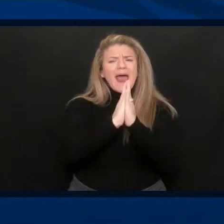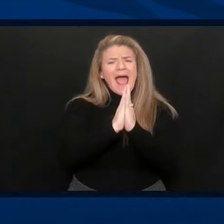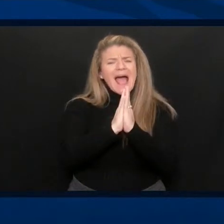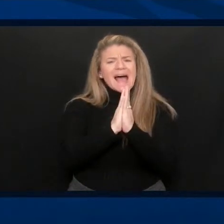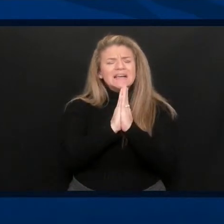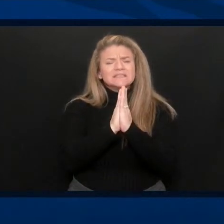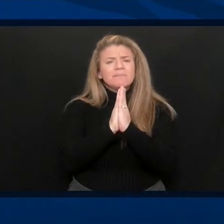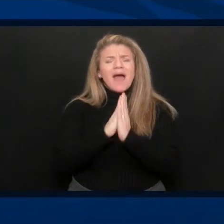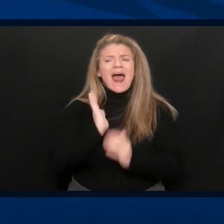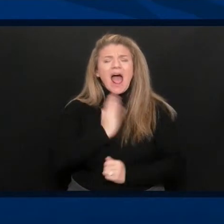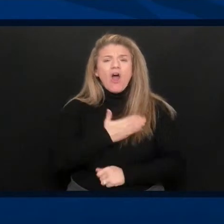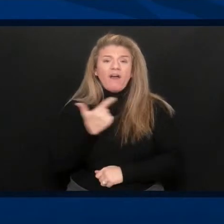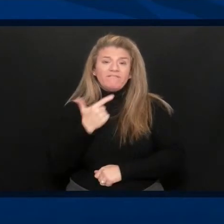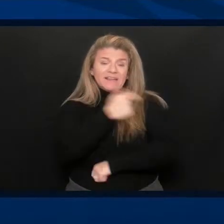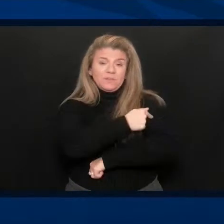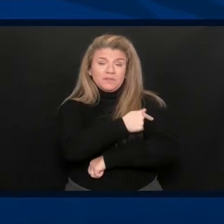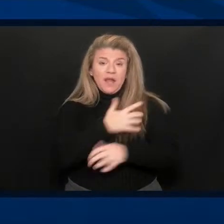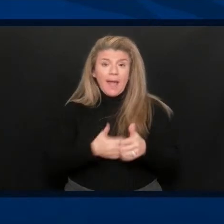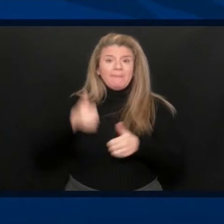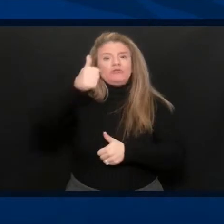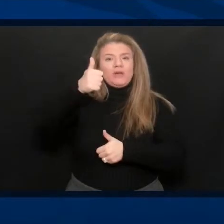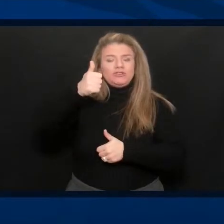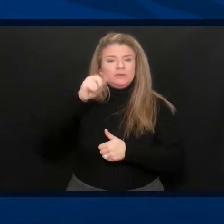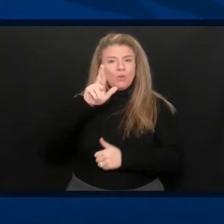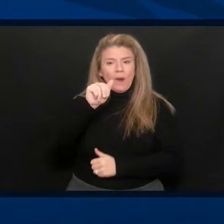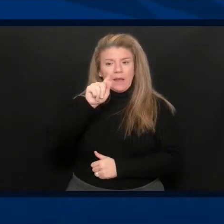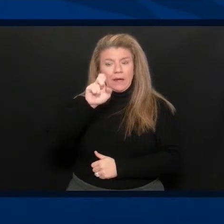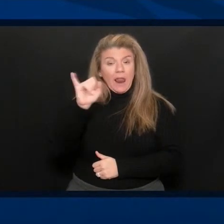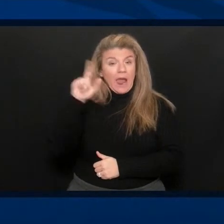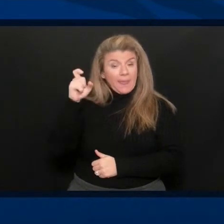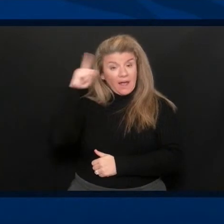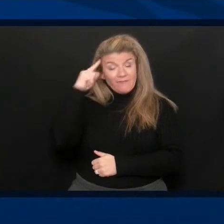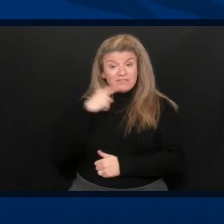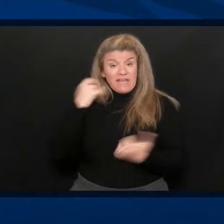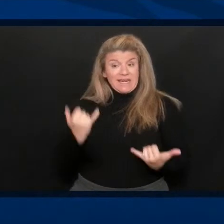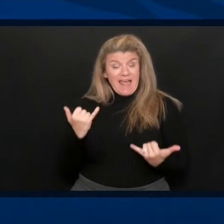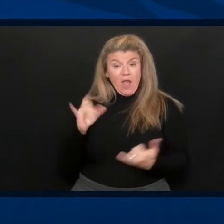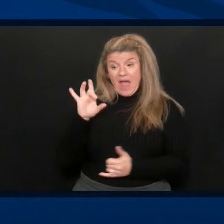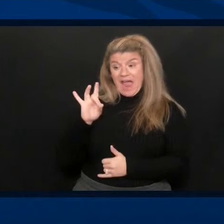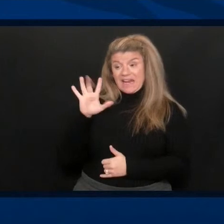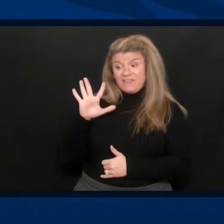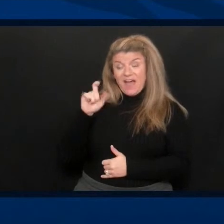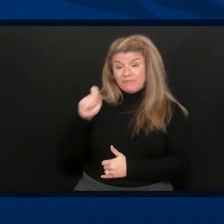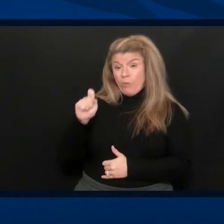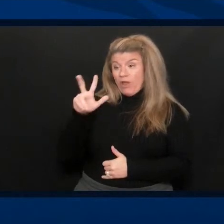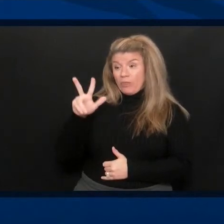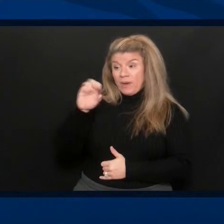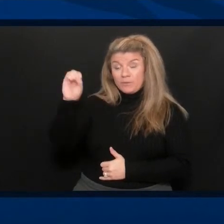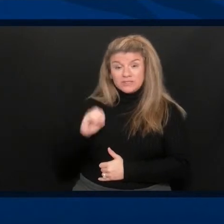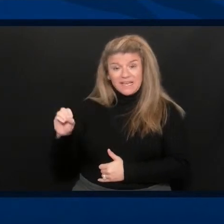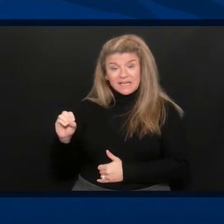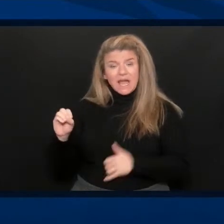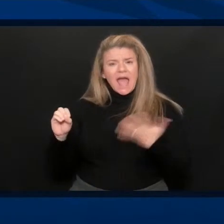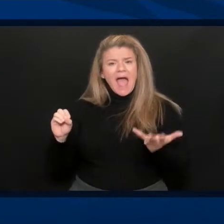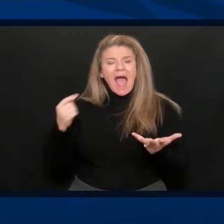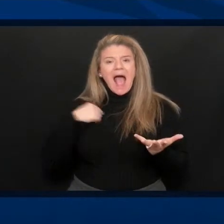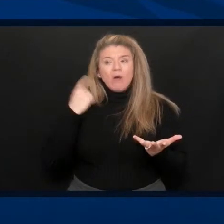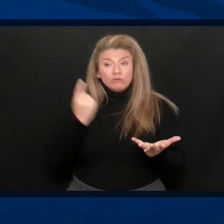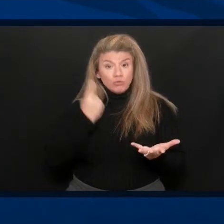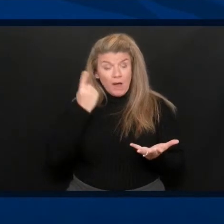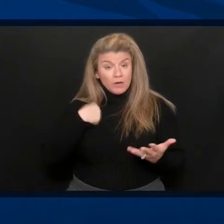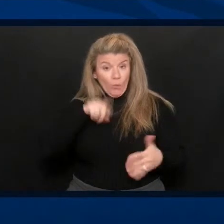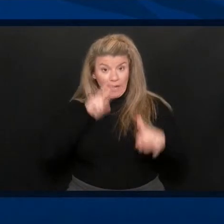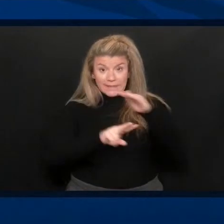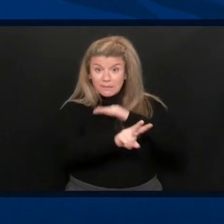about our vaccination administration rate. Like the governor said, we're at 85.3%. I was wondering, do we